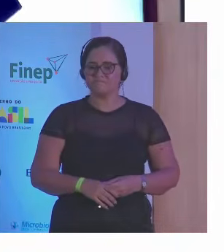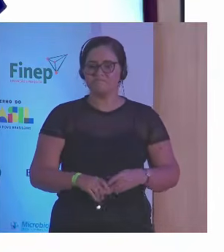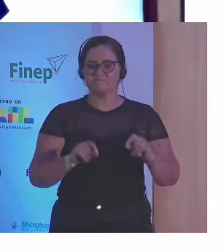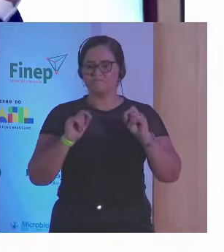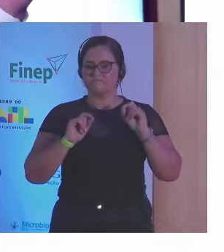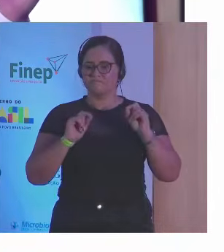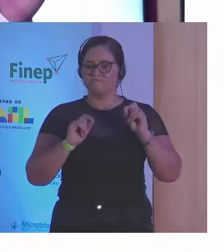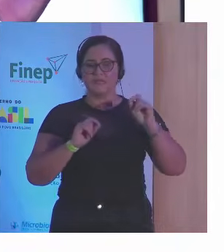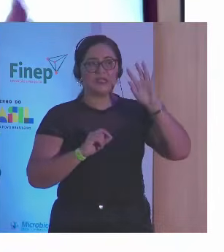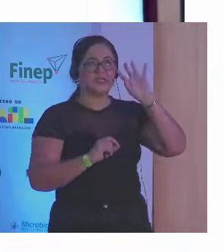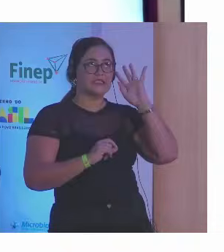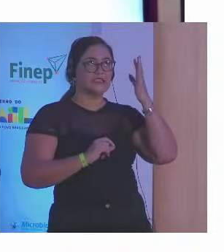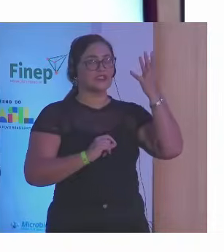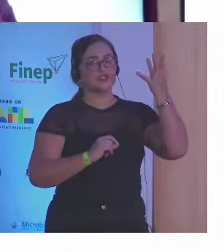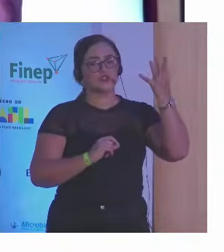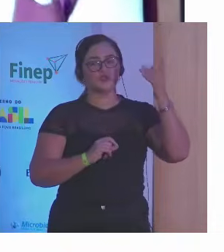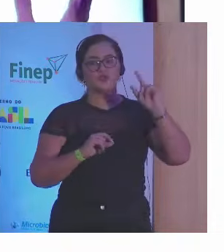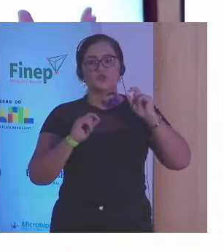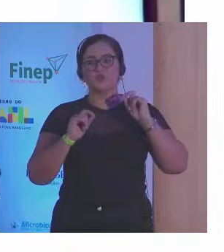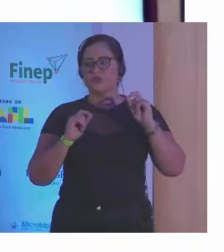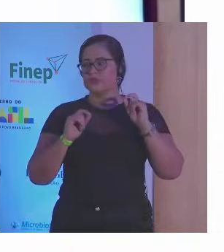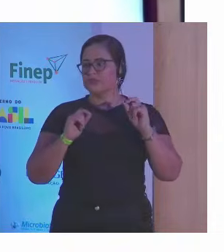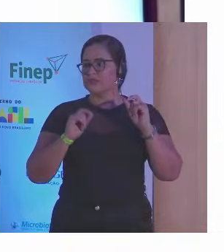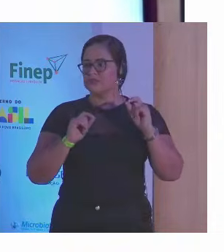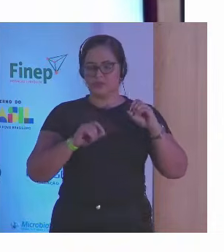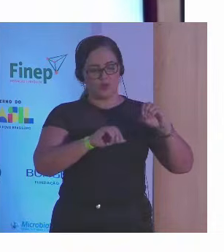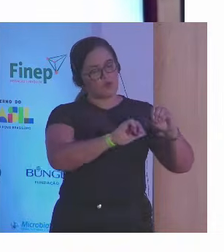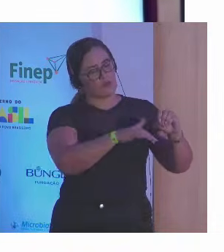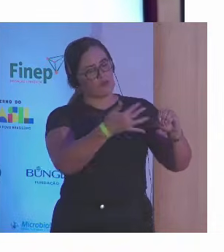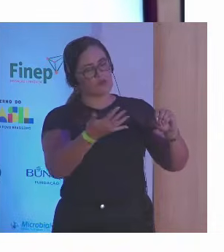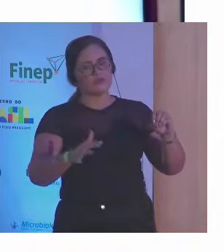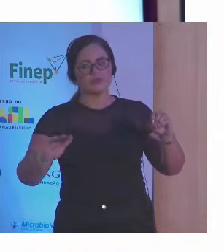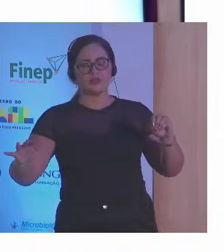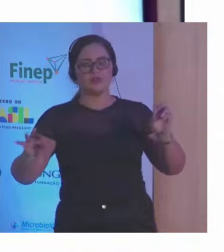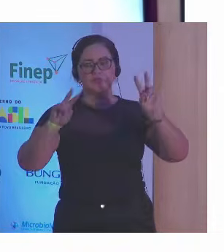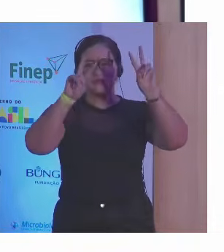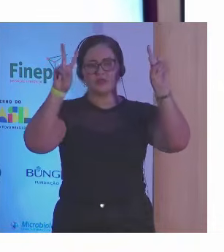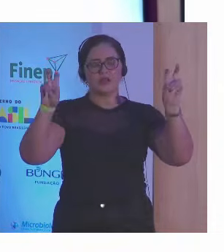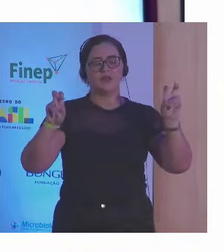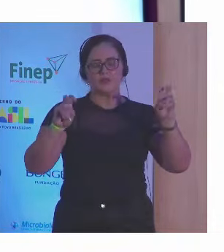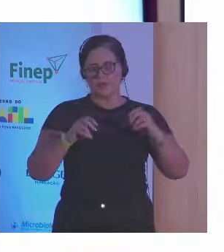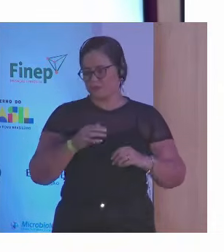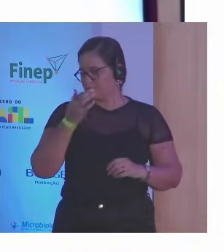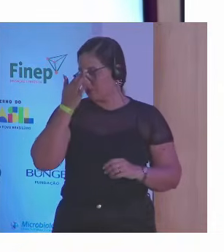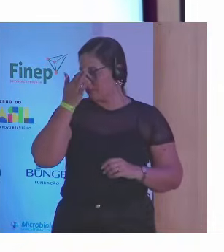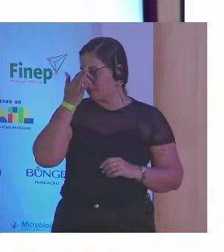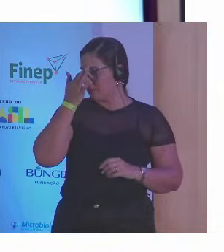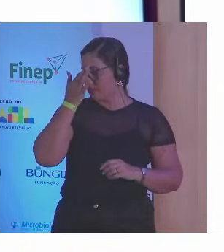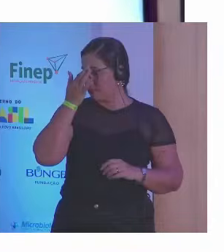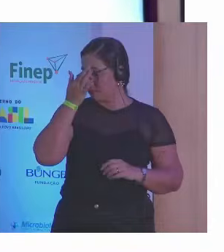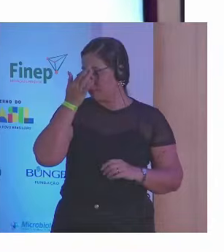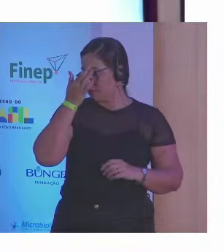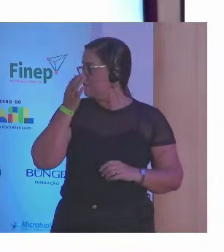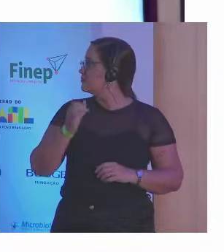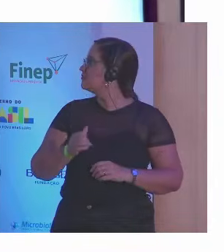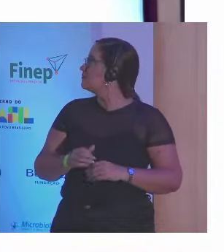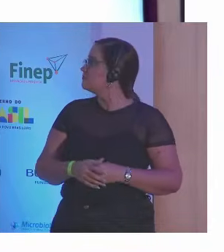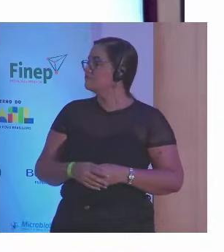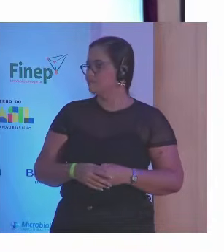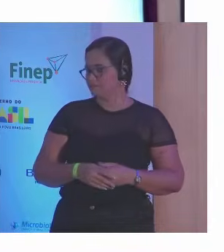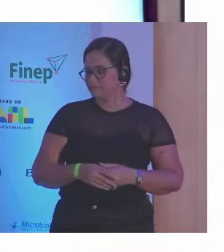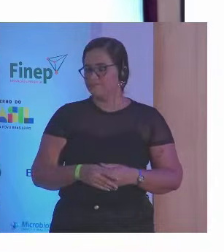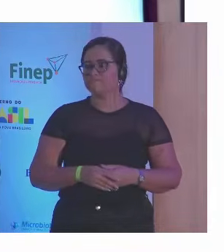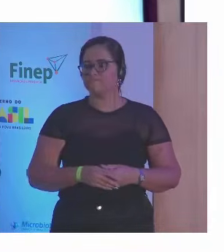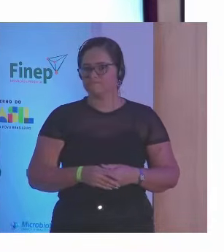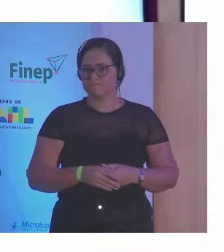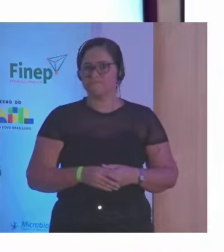to put the ocean as the theme of this anniversary of the 110th anniversary of the Academy. You're